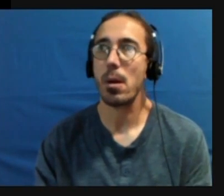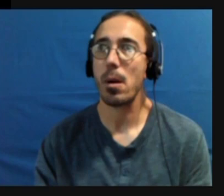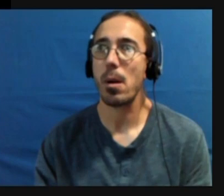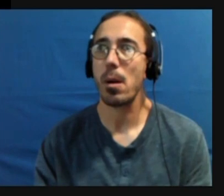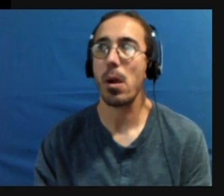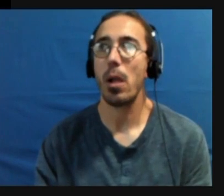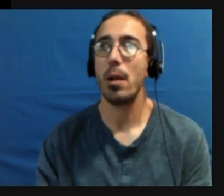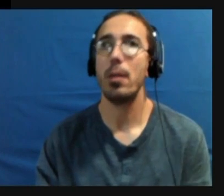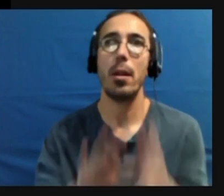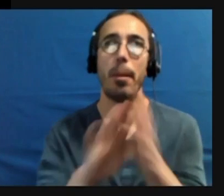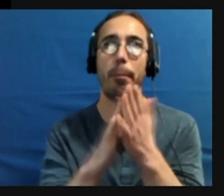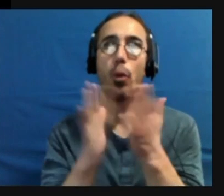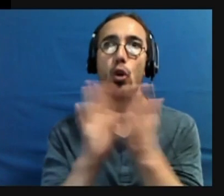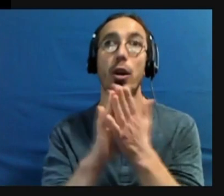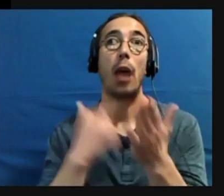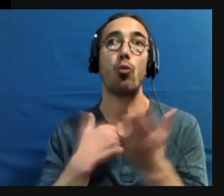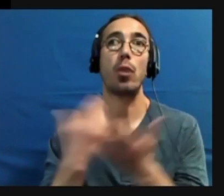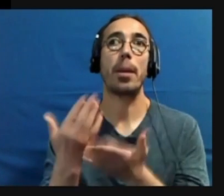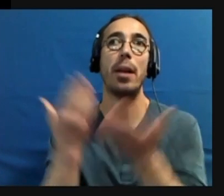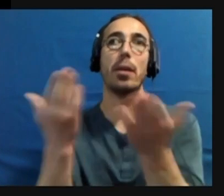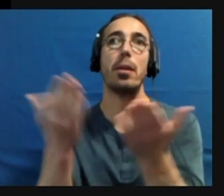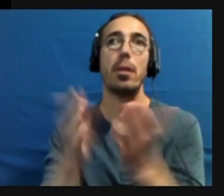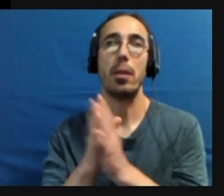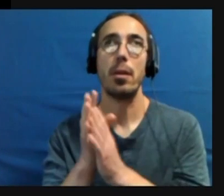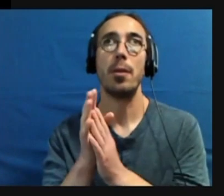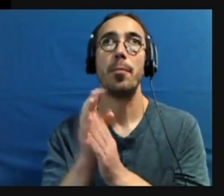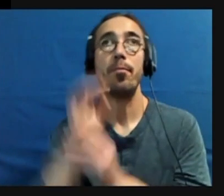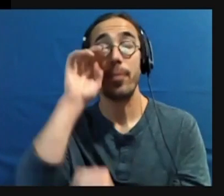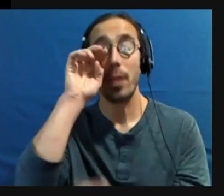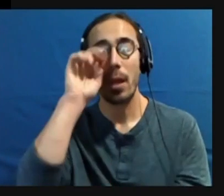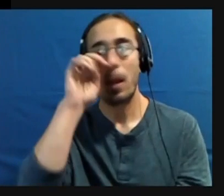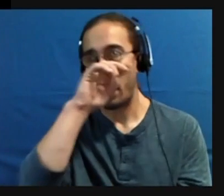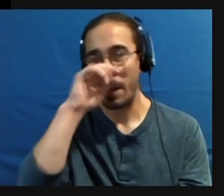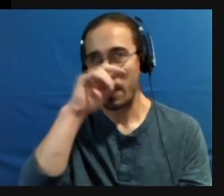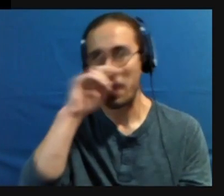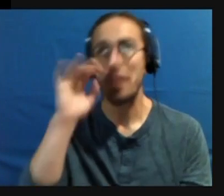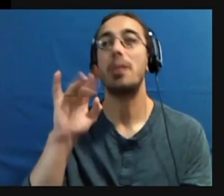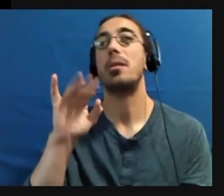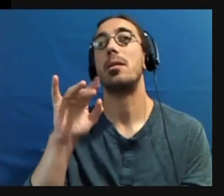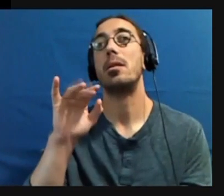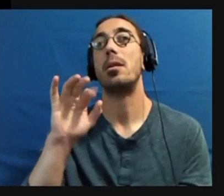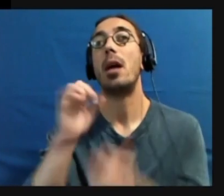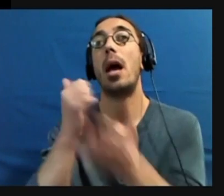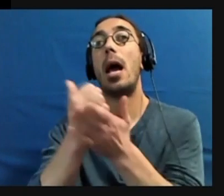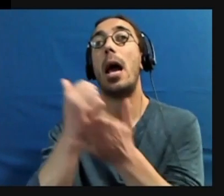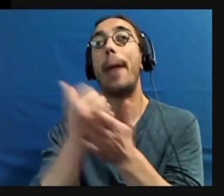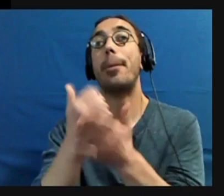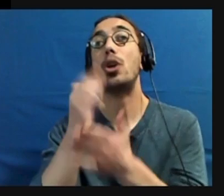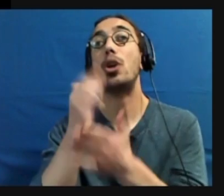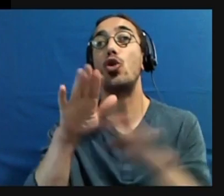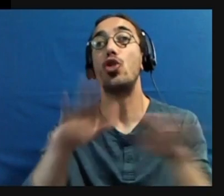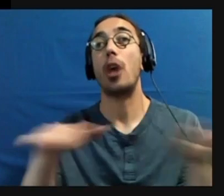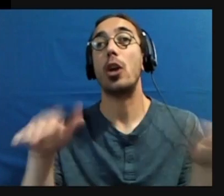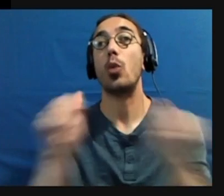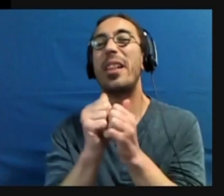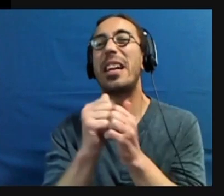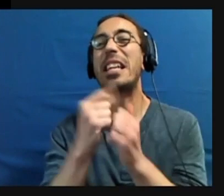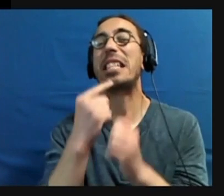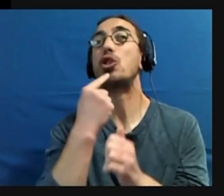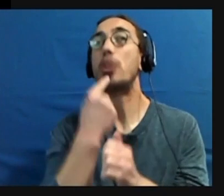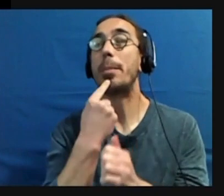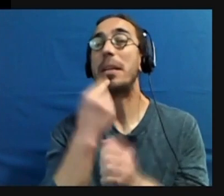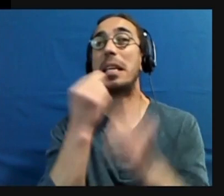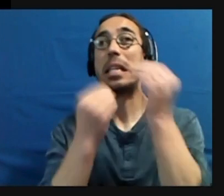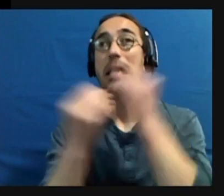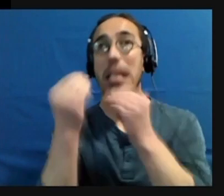But there is a book that I do recommend. And it is Helping Your Child with Extreme Picky Eating,